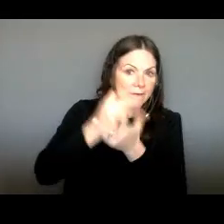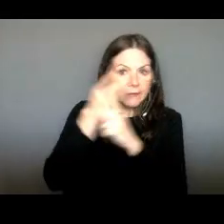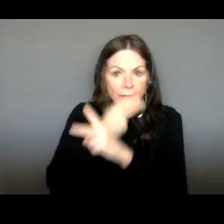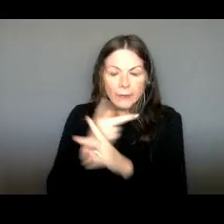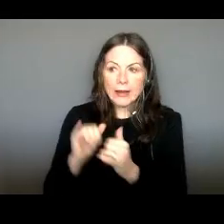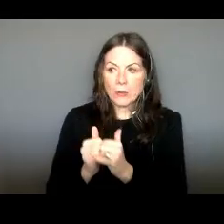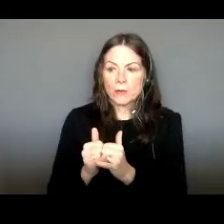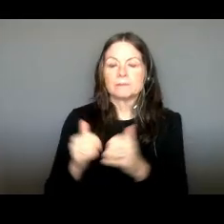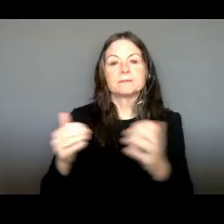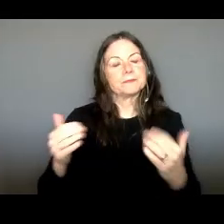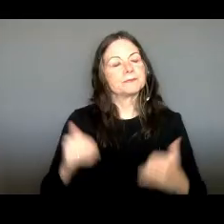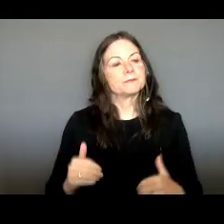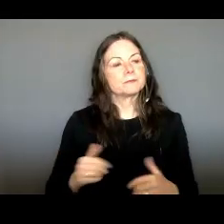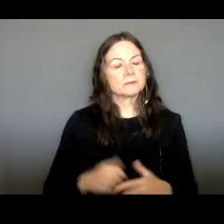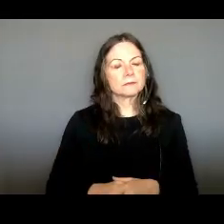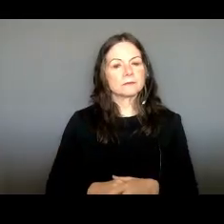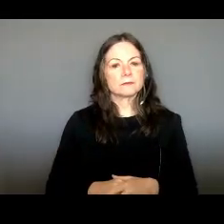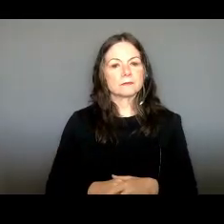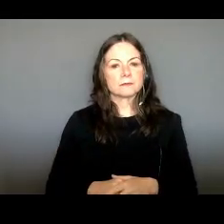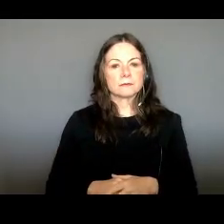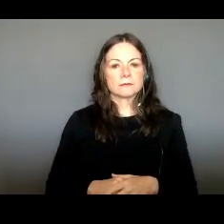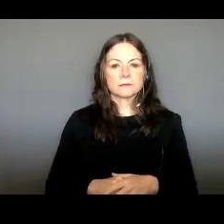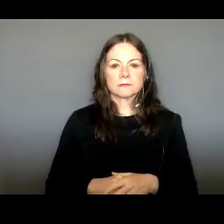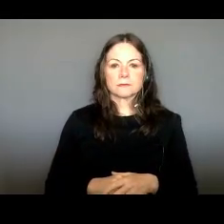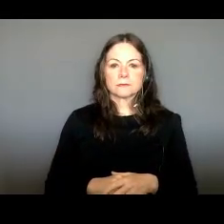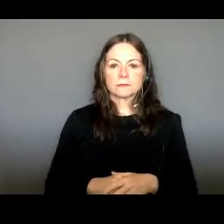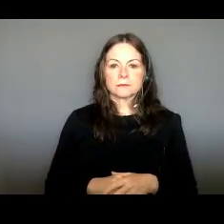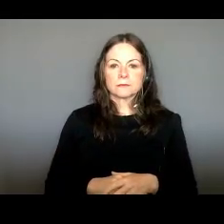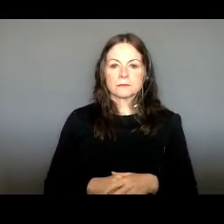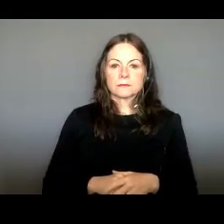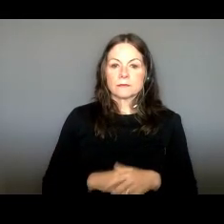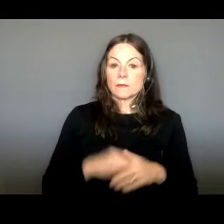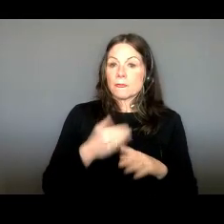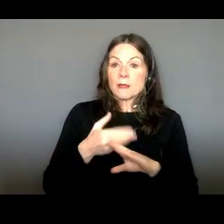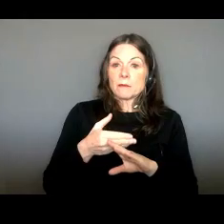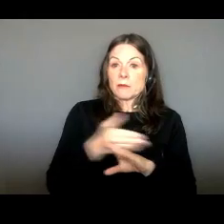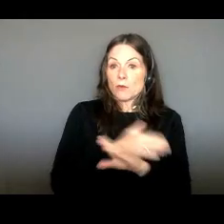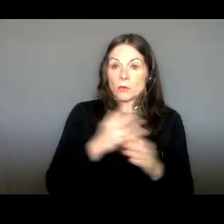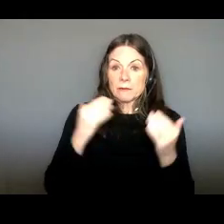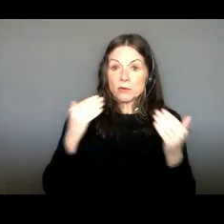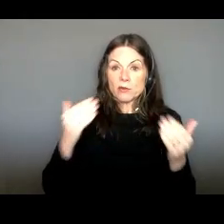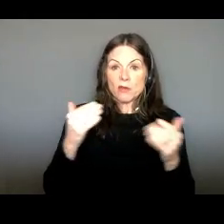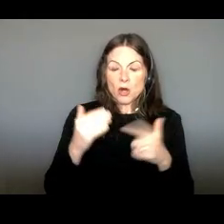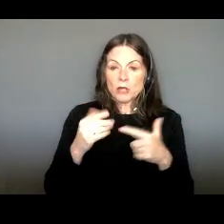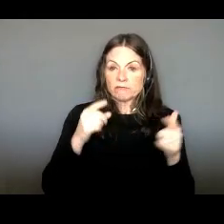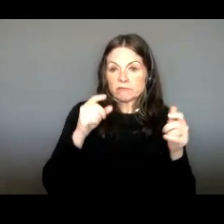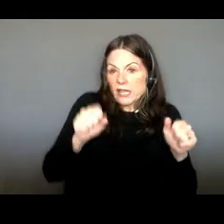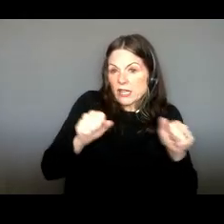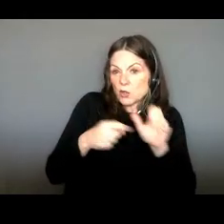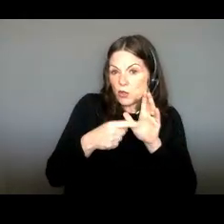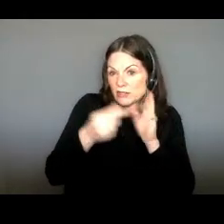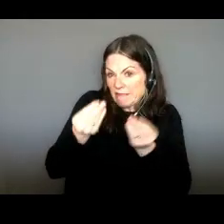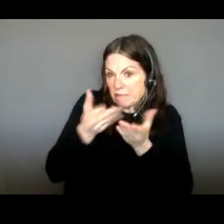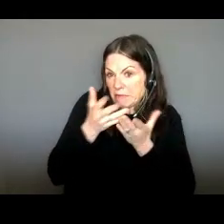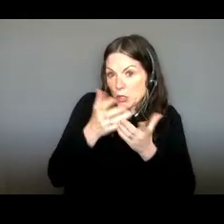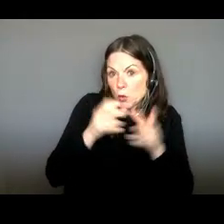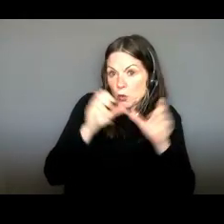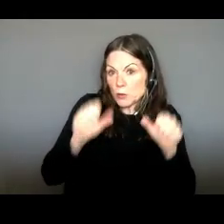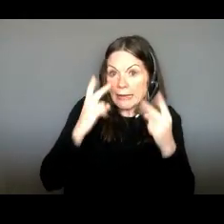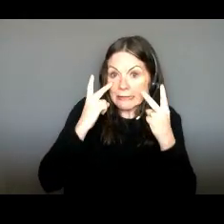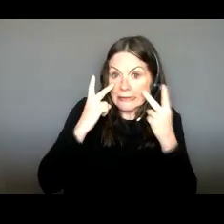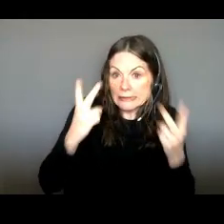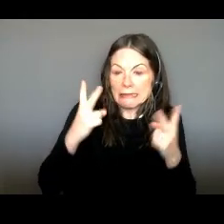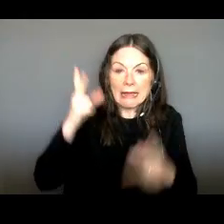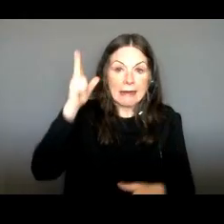Before we move on, can you give me some reactions? If you can hear me okay, if you can see everything okay, I will